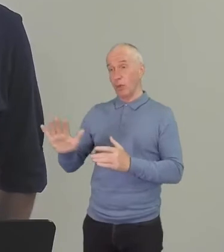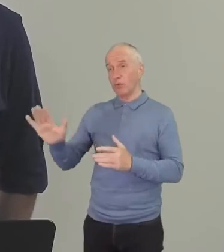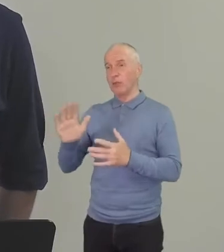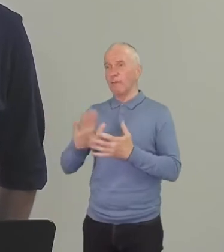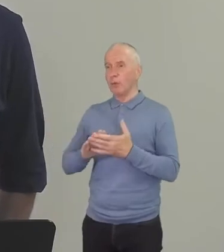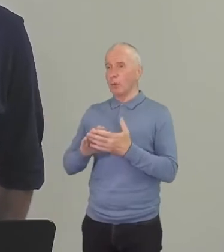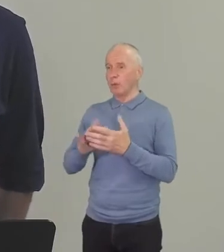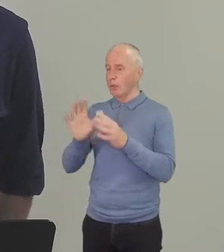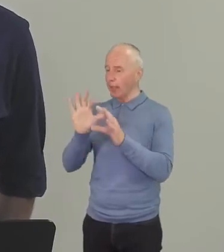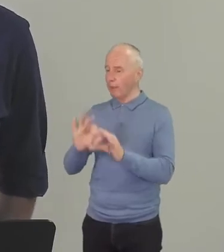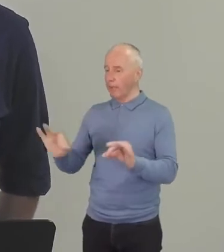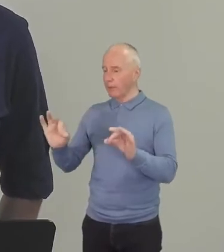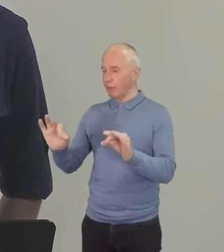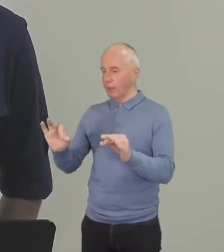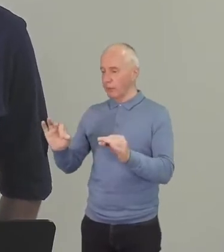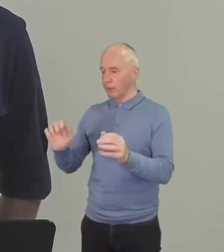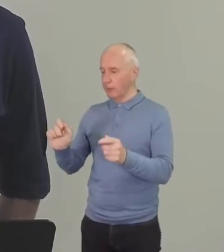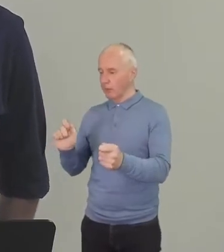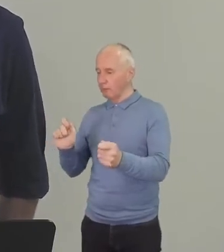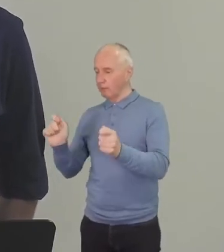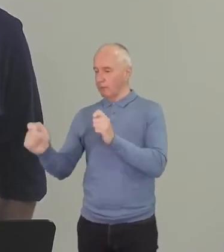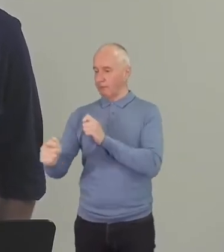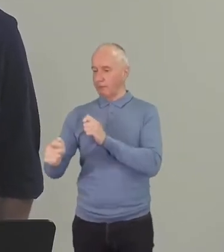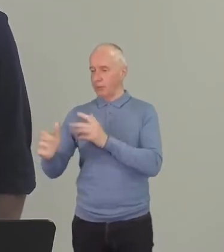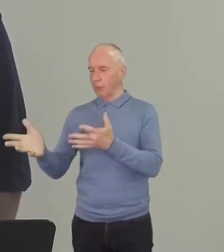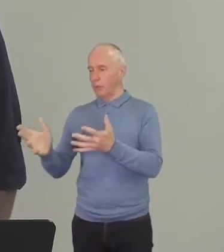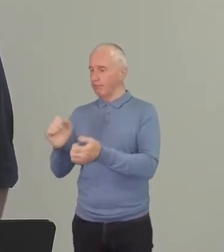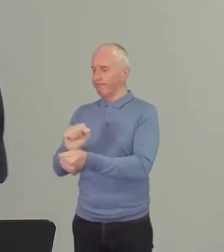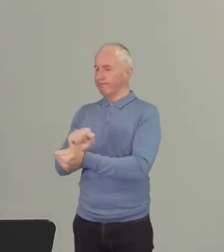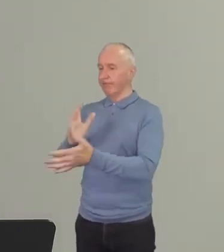peaceful transition back to democracy in Burma as well.